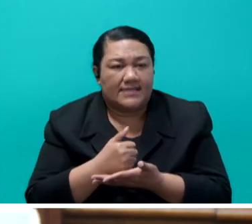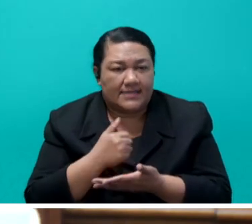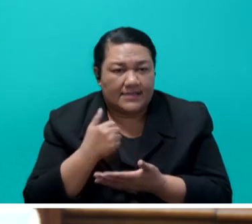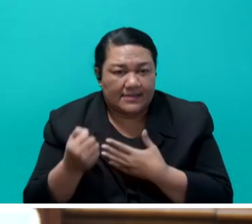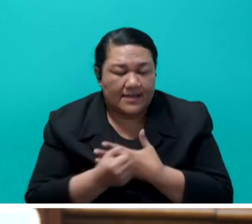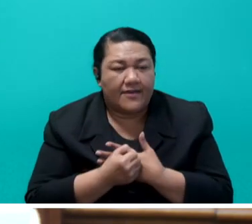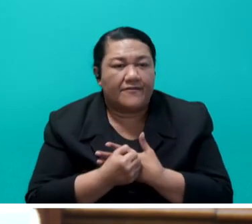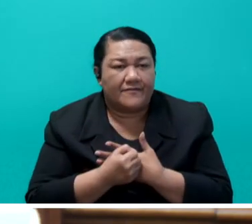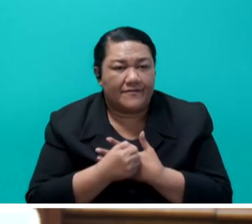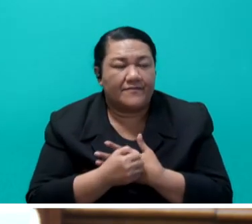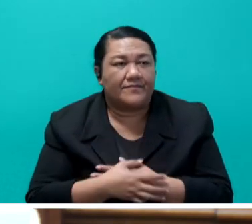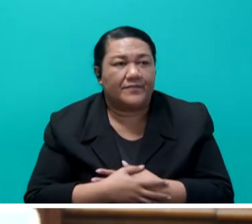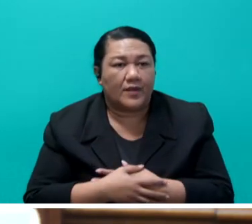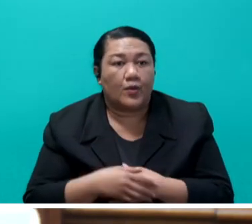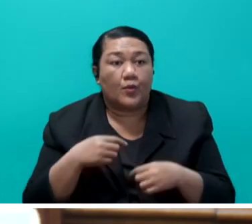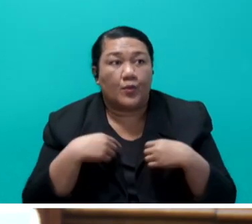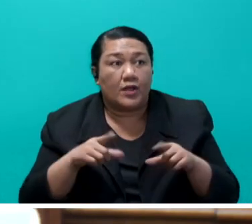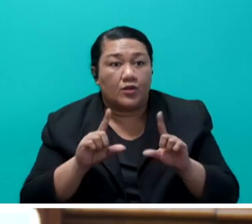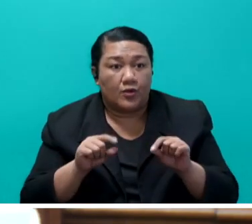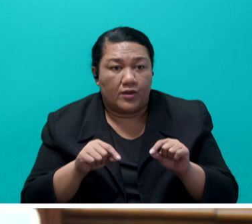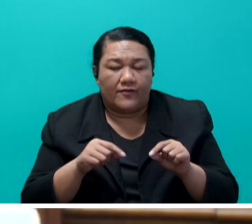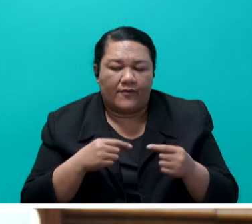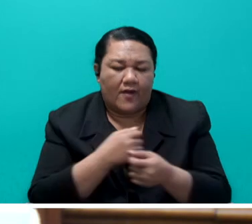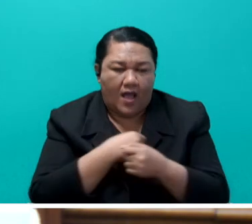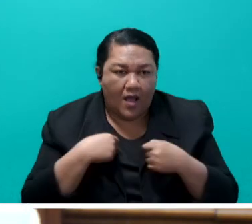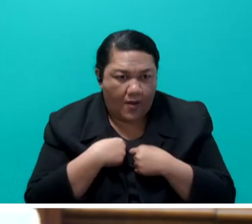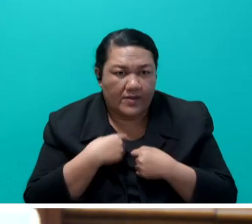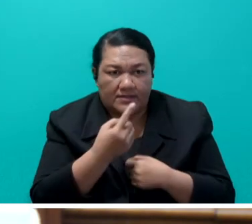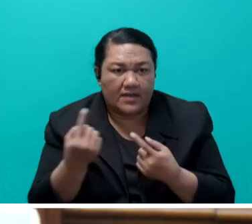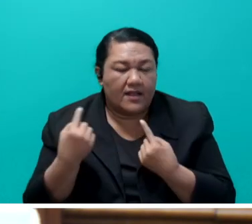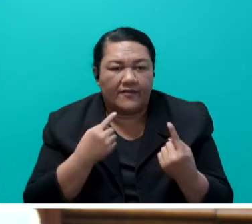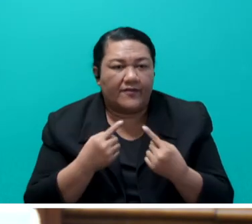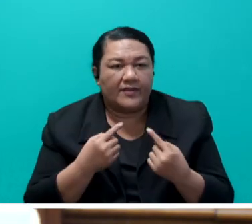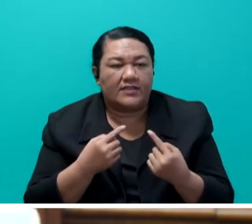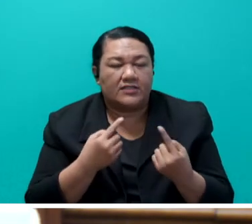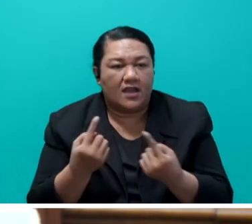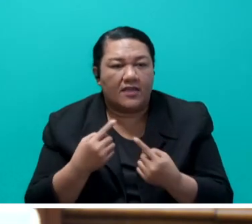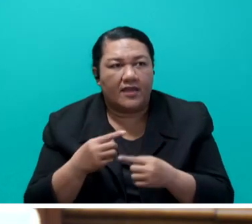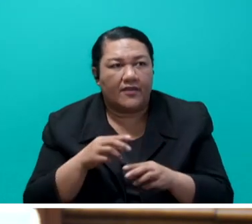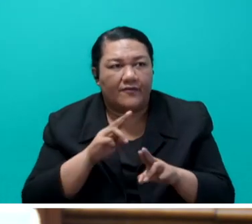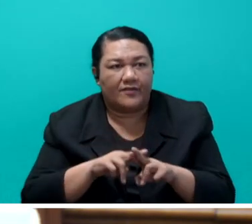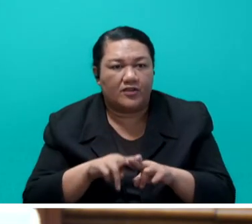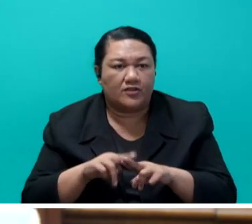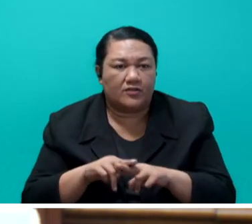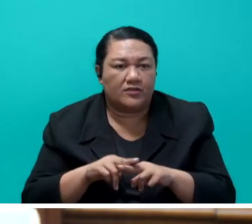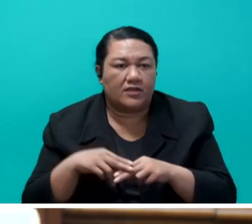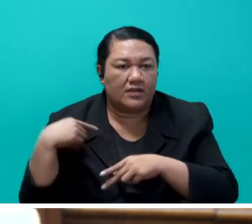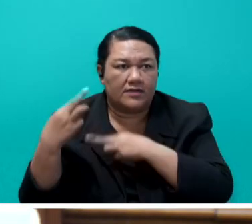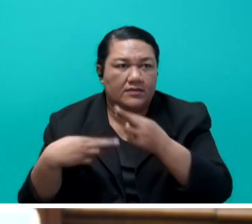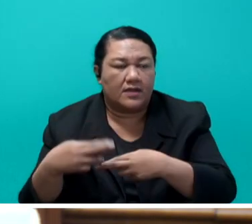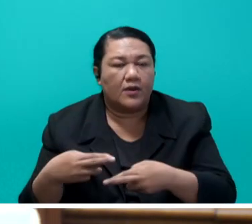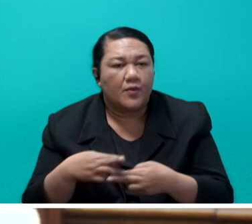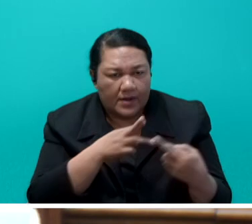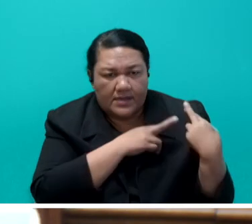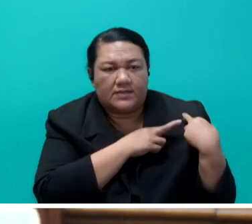We do this for ourselves, for each other, and for our future generations, and we are responsible for that.